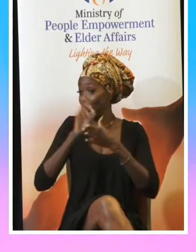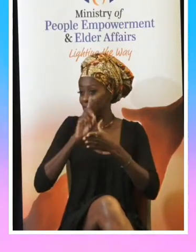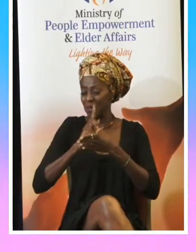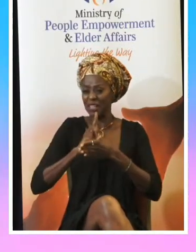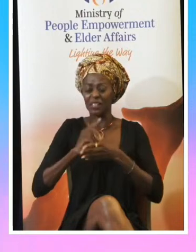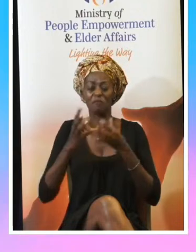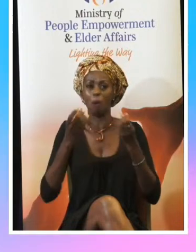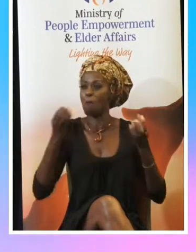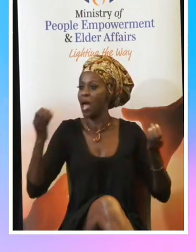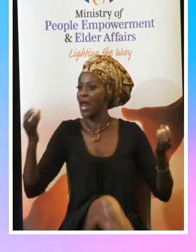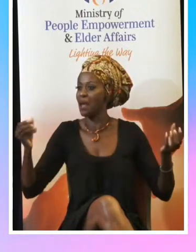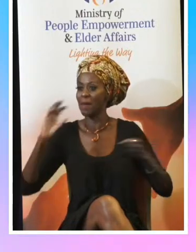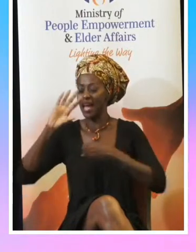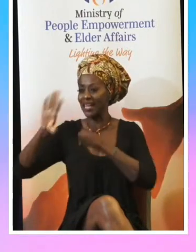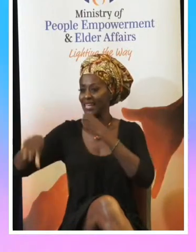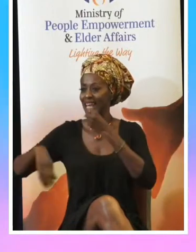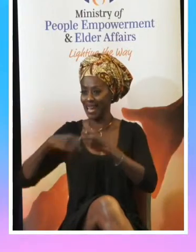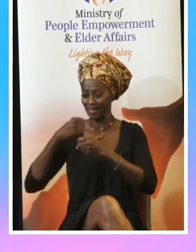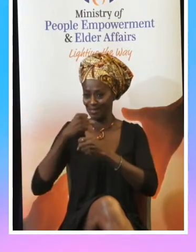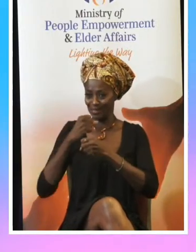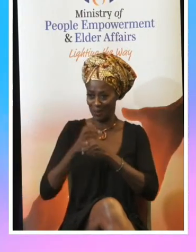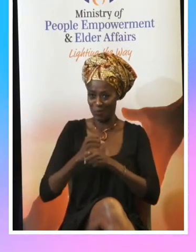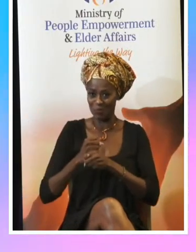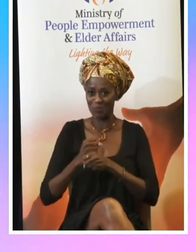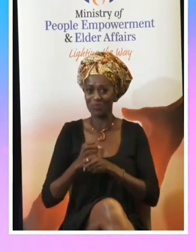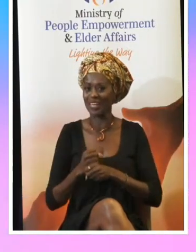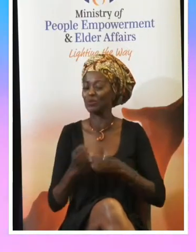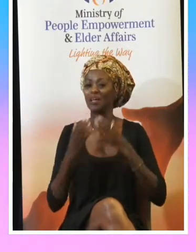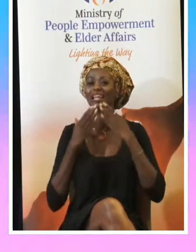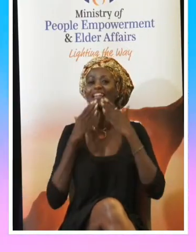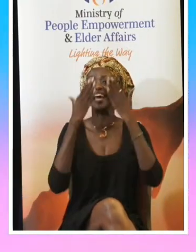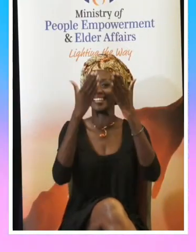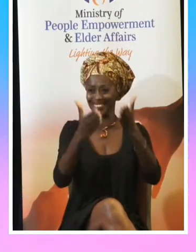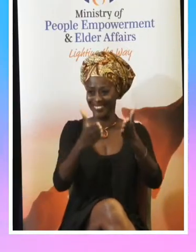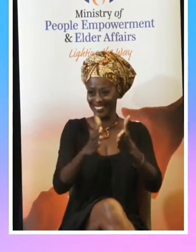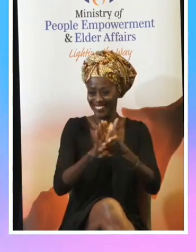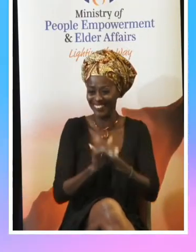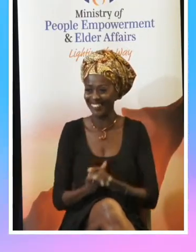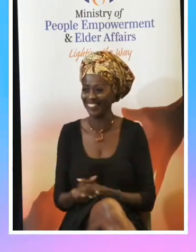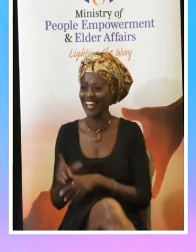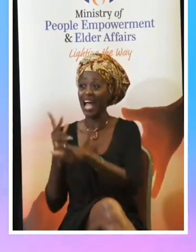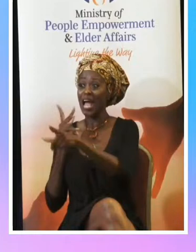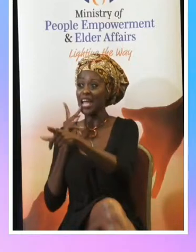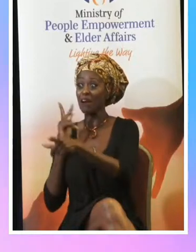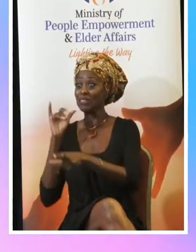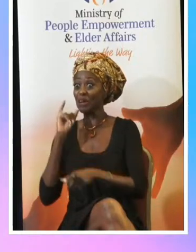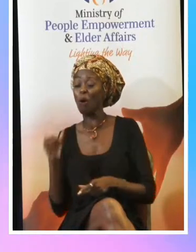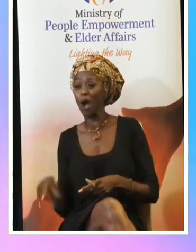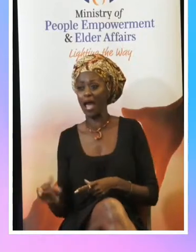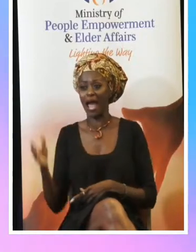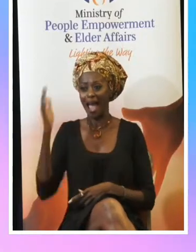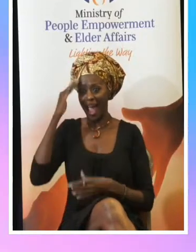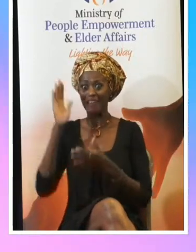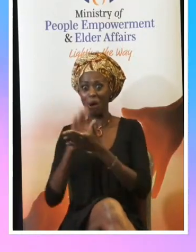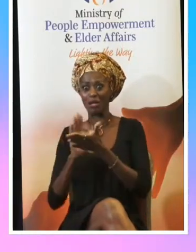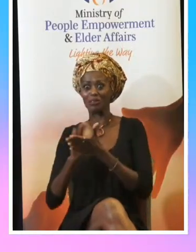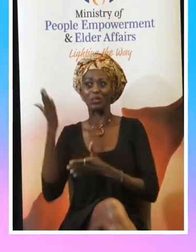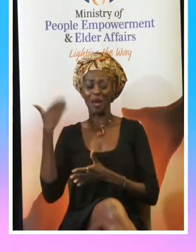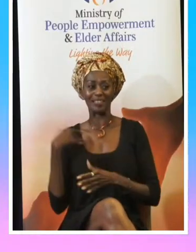And I want to thank her. Easy, easy, easy. is the rest of